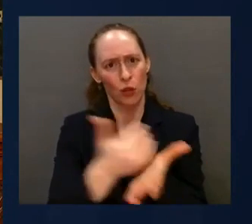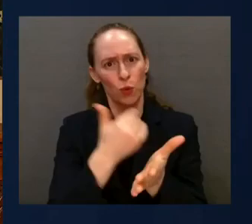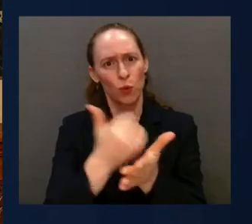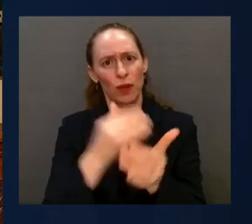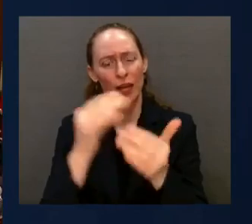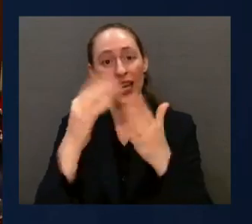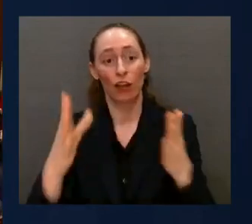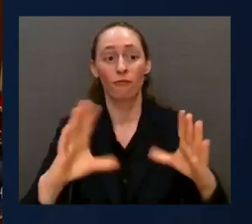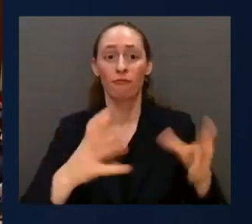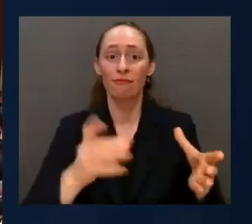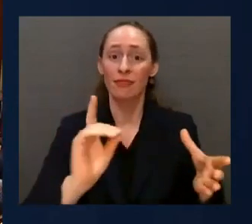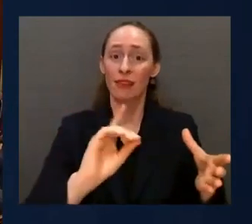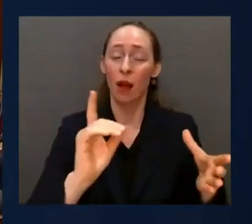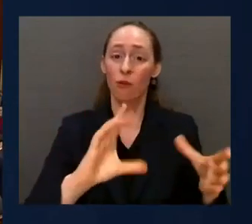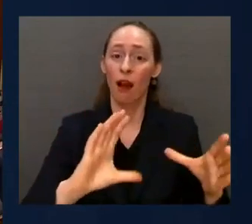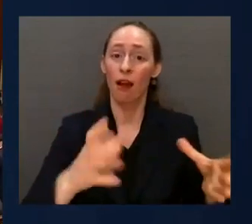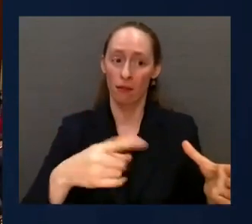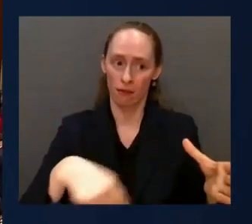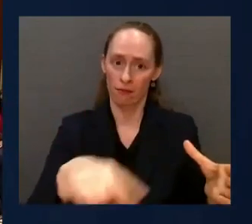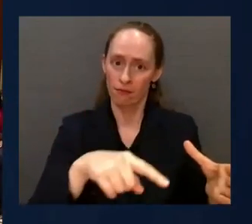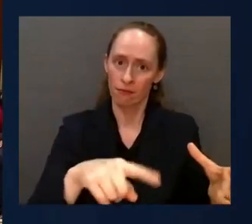Jeffries.